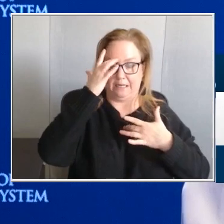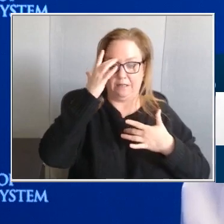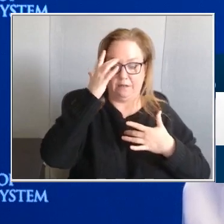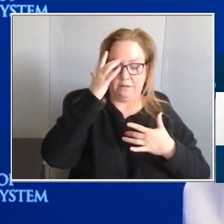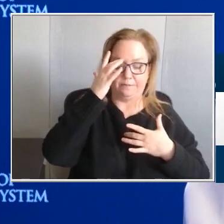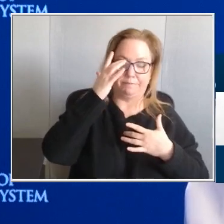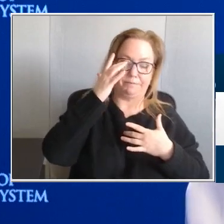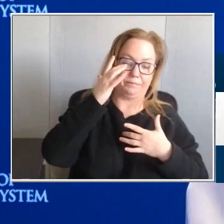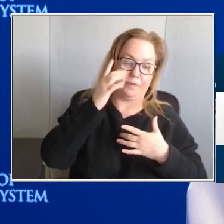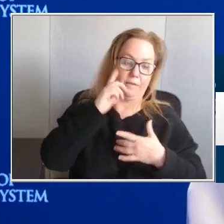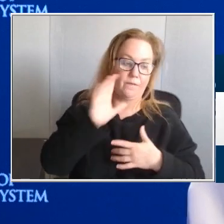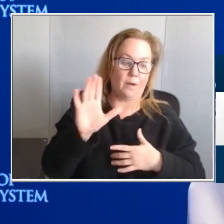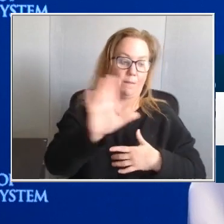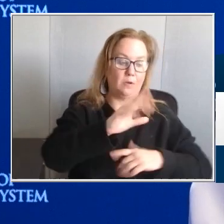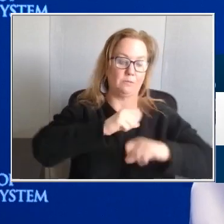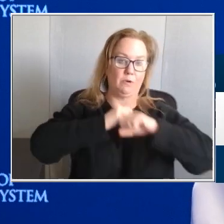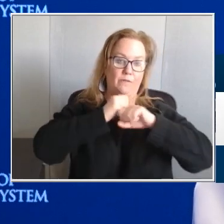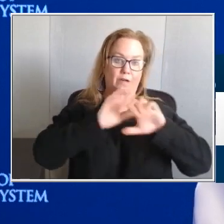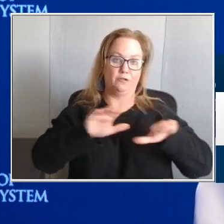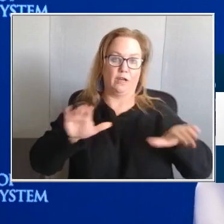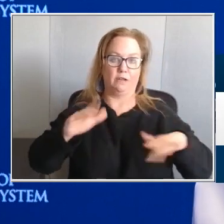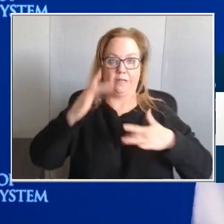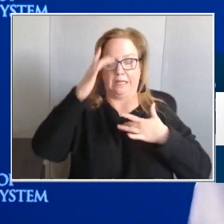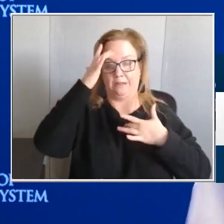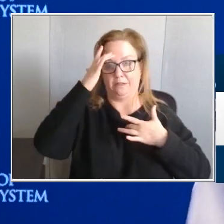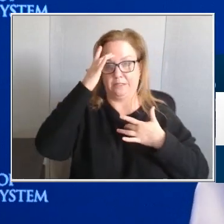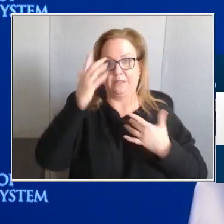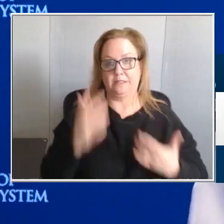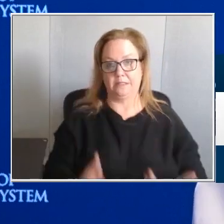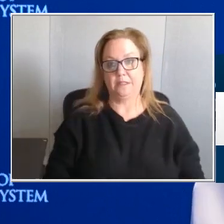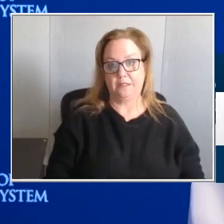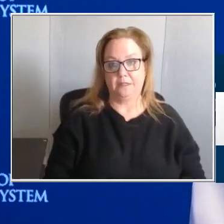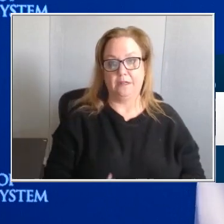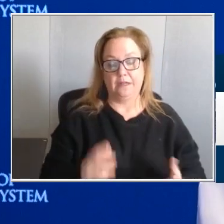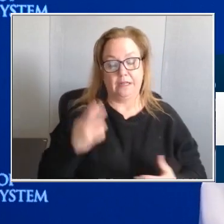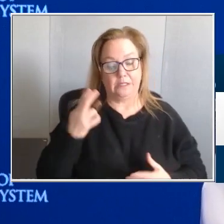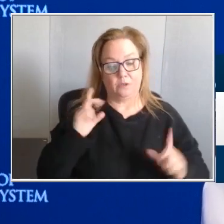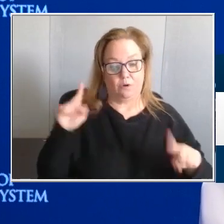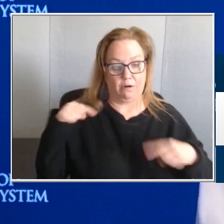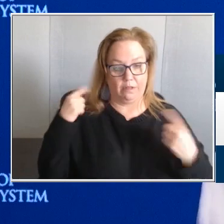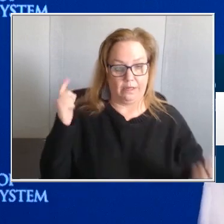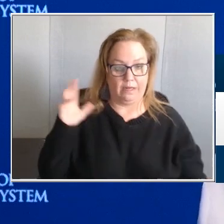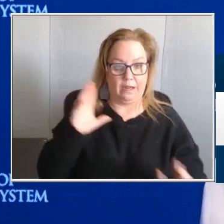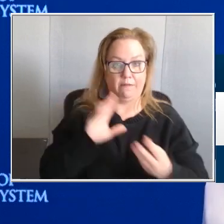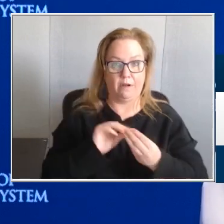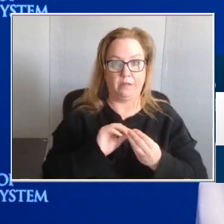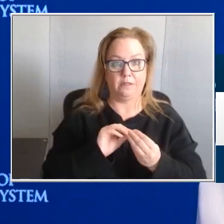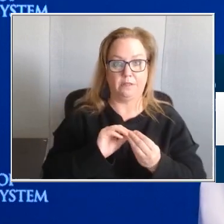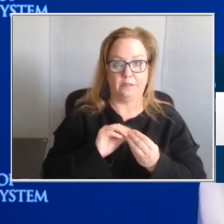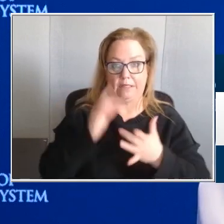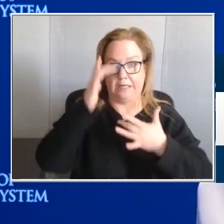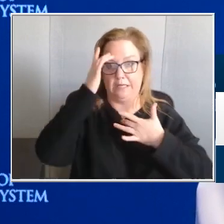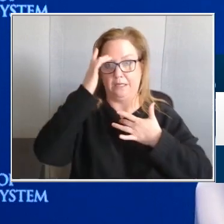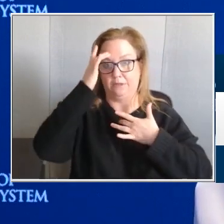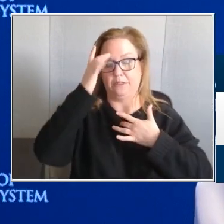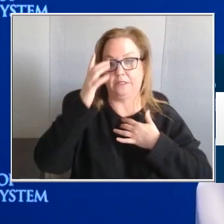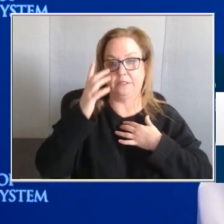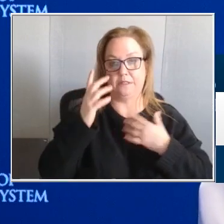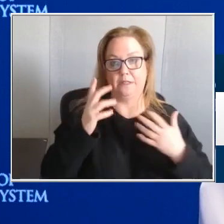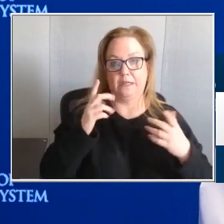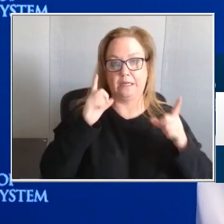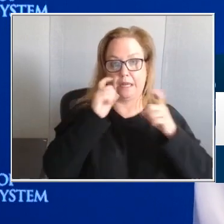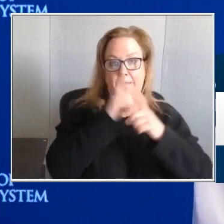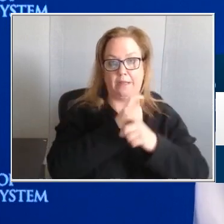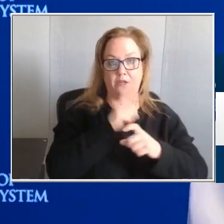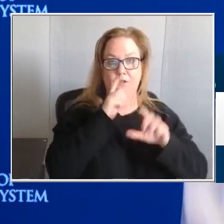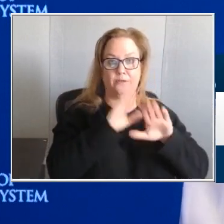easily prevented childhood illnesses, which historically have caused so much illness and complications for those children.